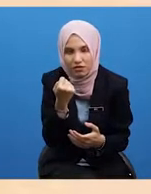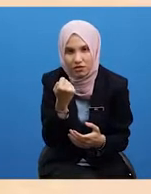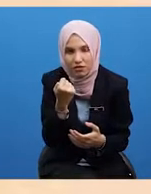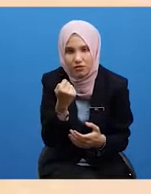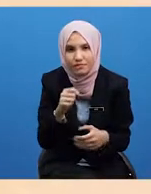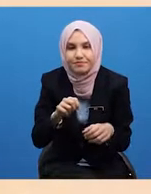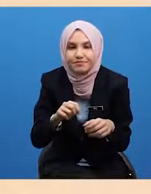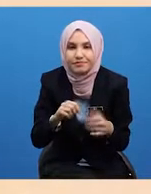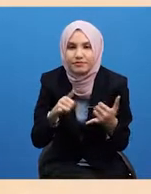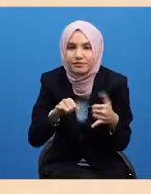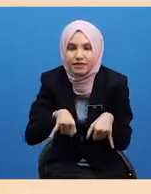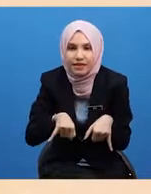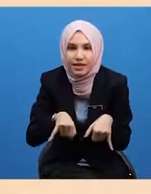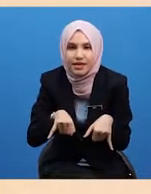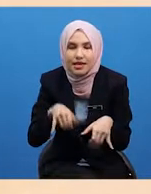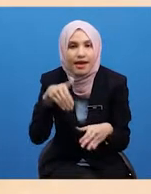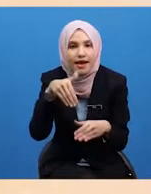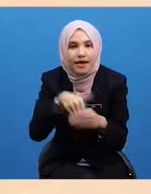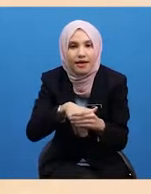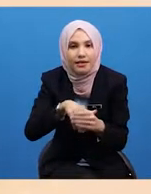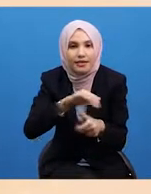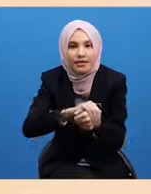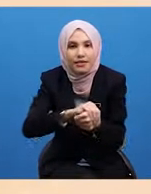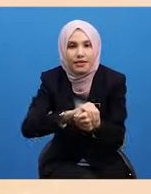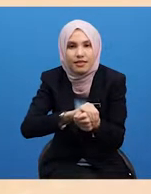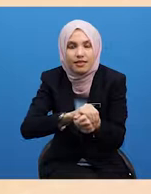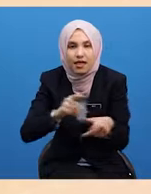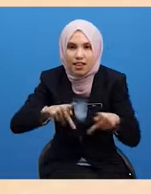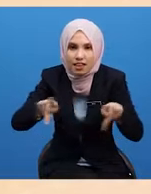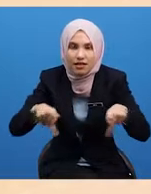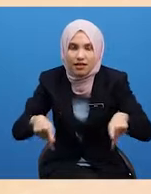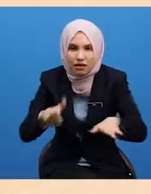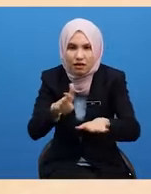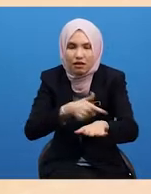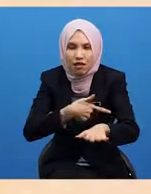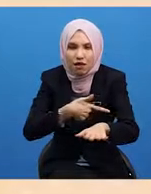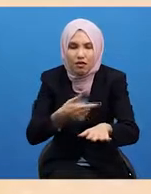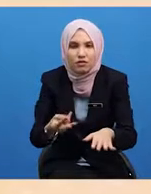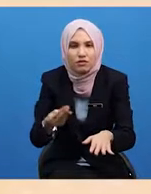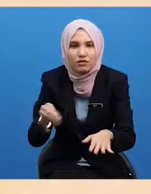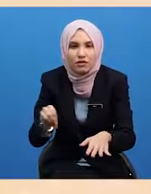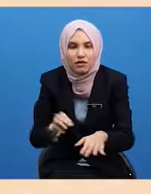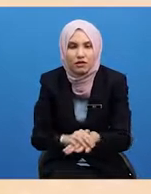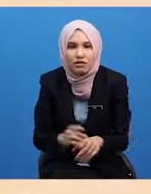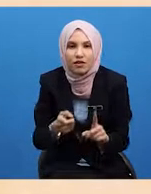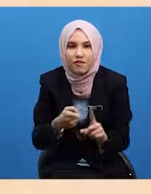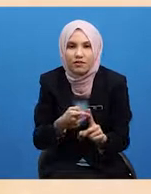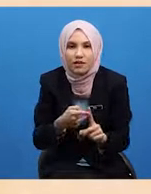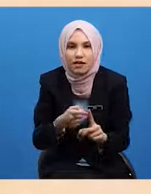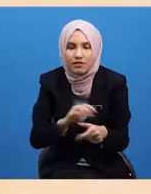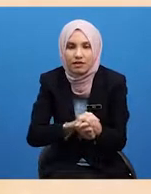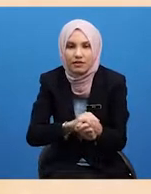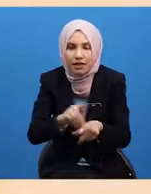stayed in Turtle Lake longer than them and has helped them when they first arrived at Turtle